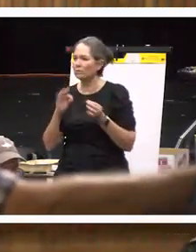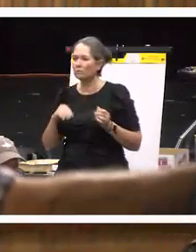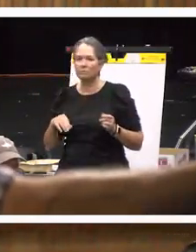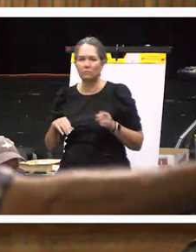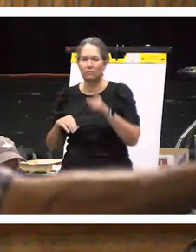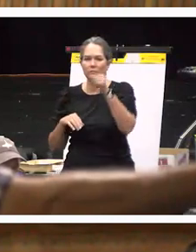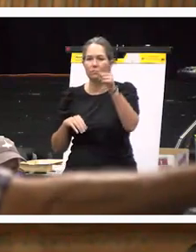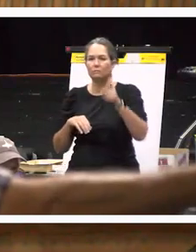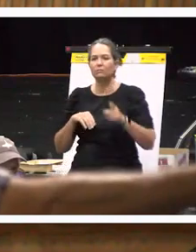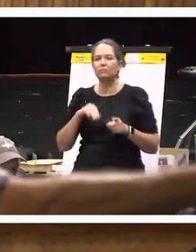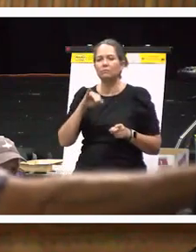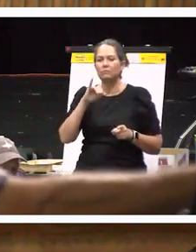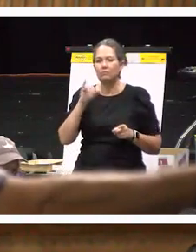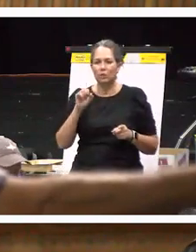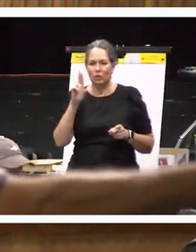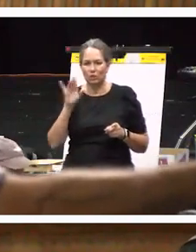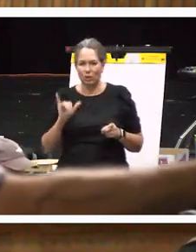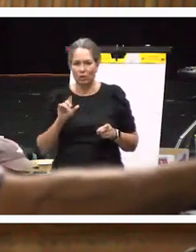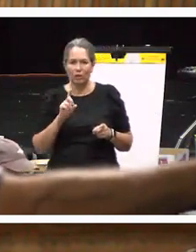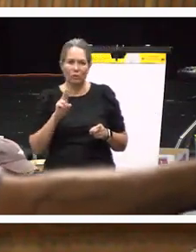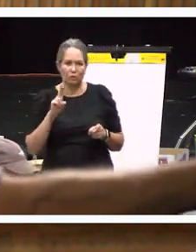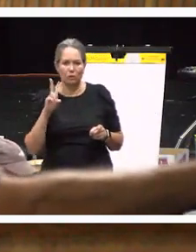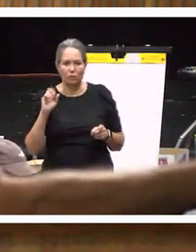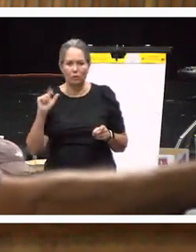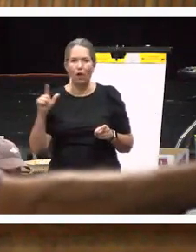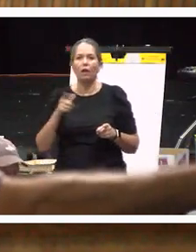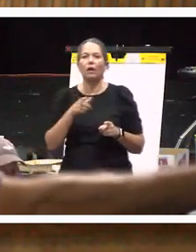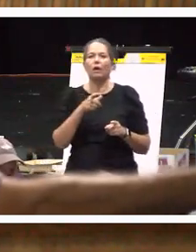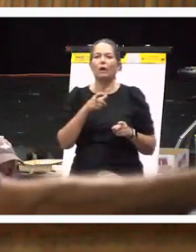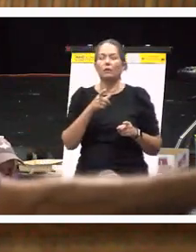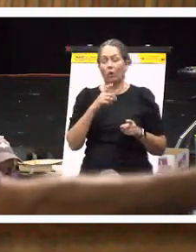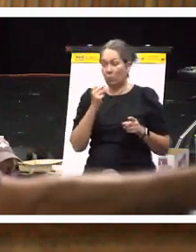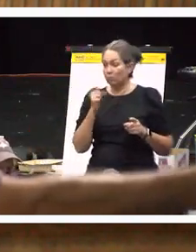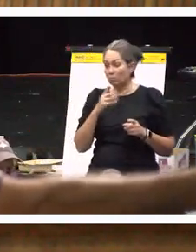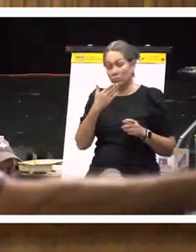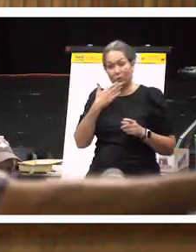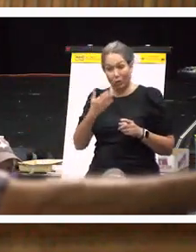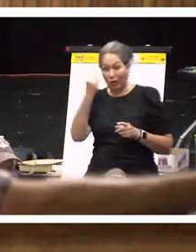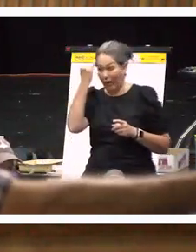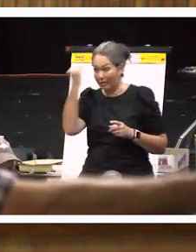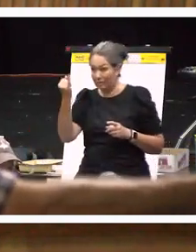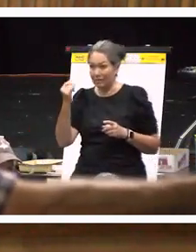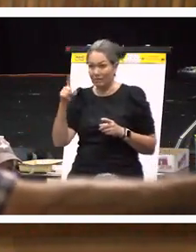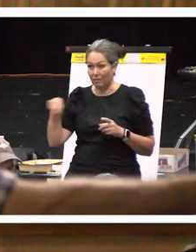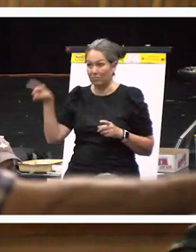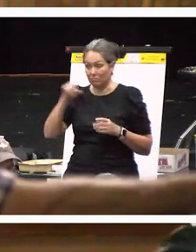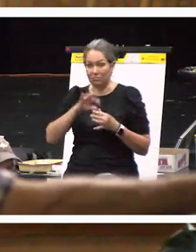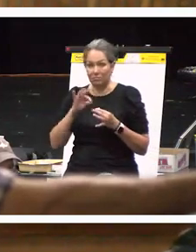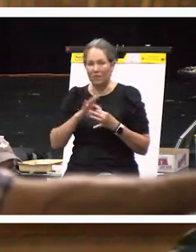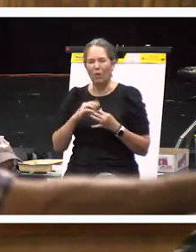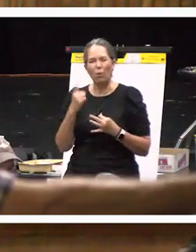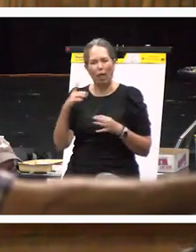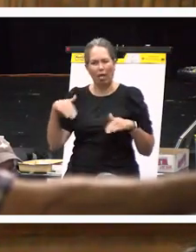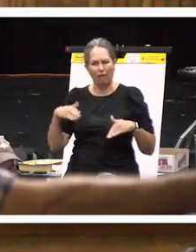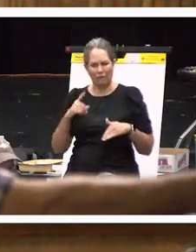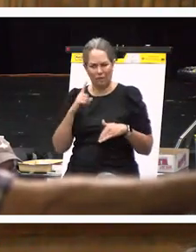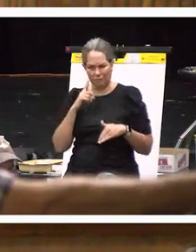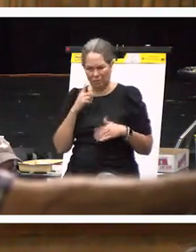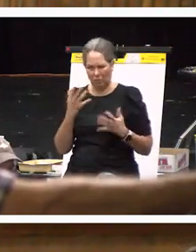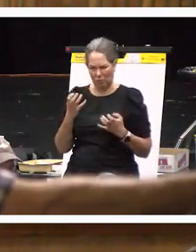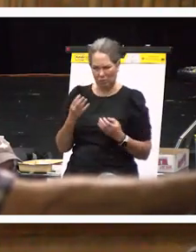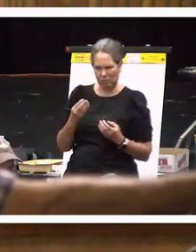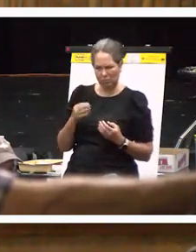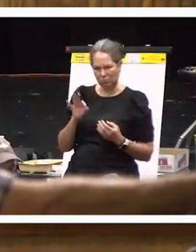Hi, I'm Jared Duvall, and so many good and important ideas have been raised. One that I haven't heard that I want